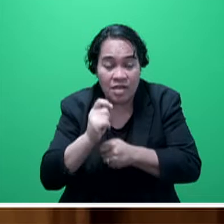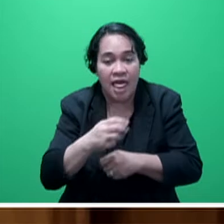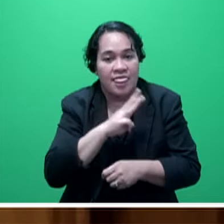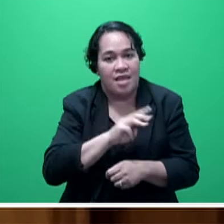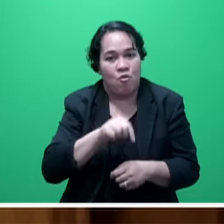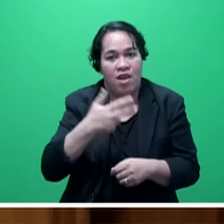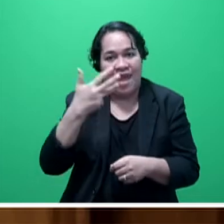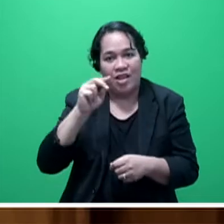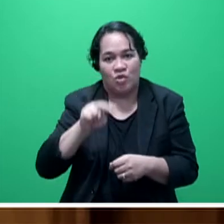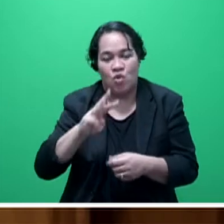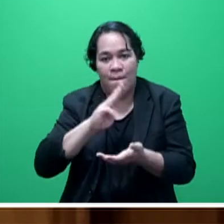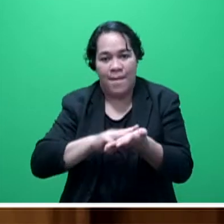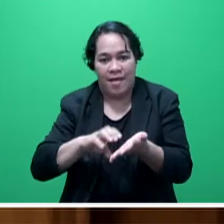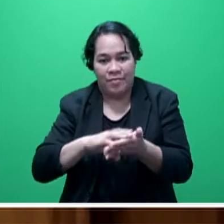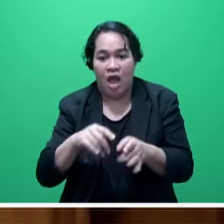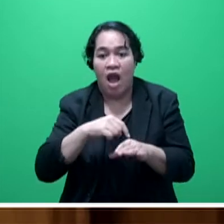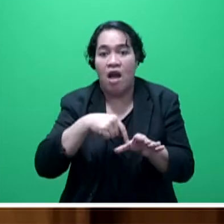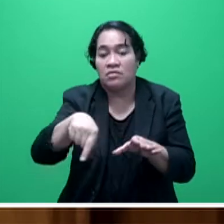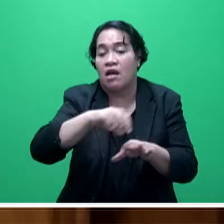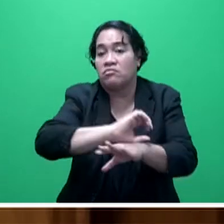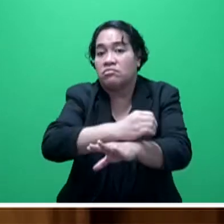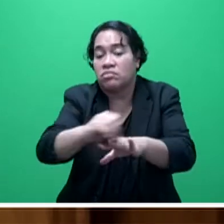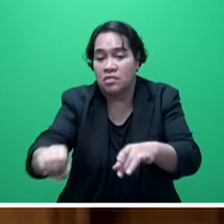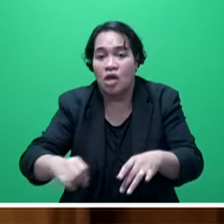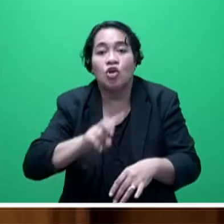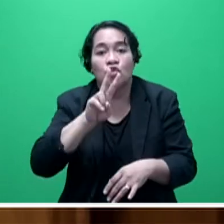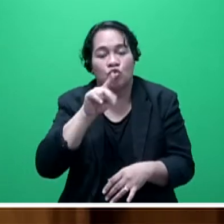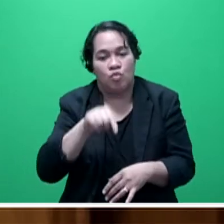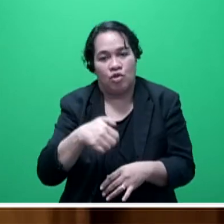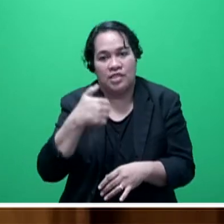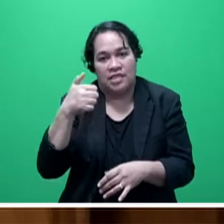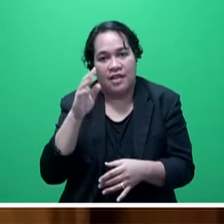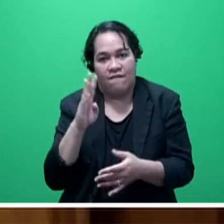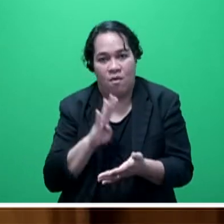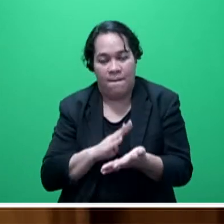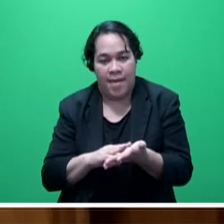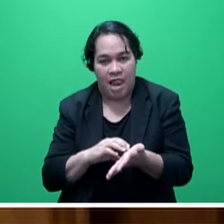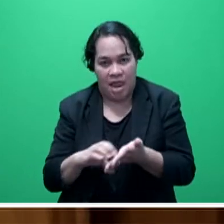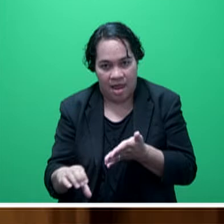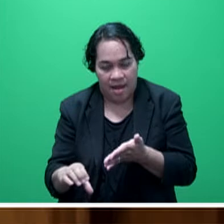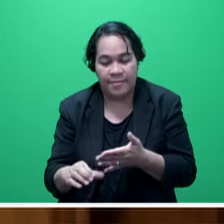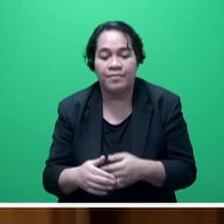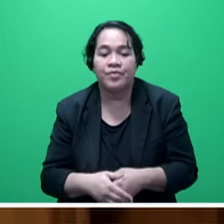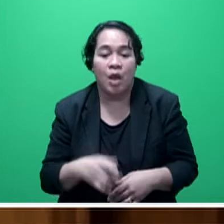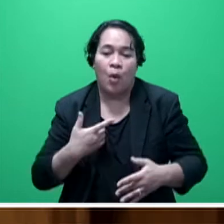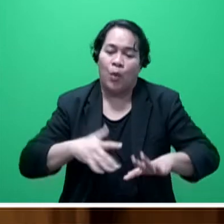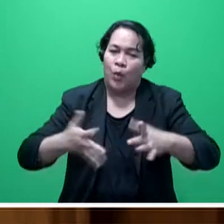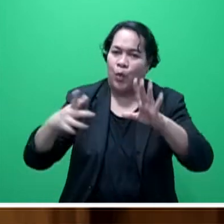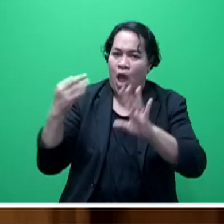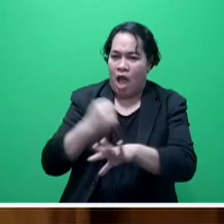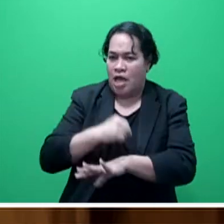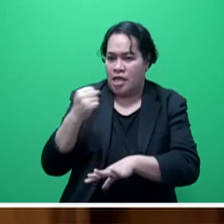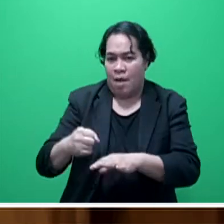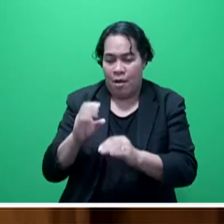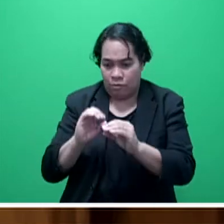million. And offshore fisheries with $2.64 million. Honorable Speaker, I applaud the government on the